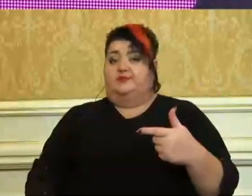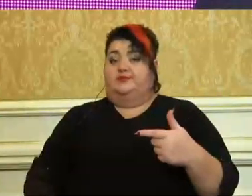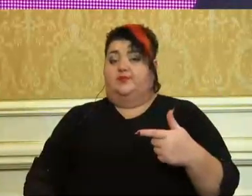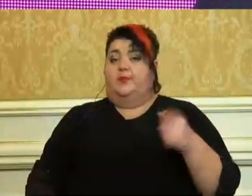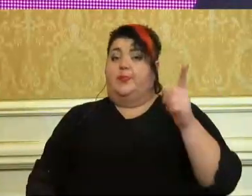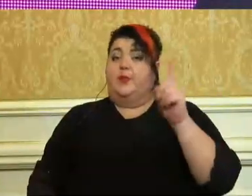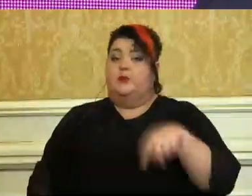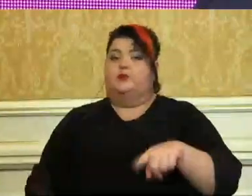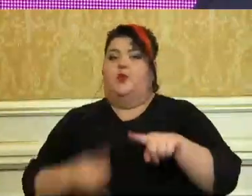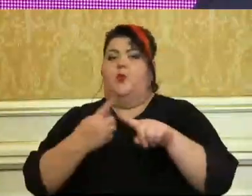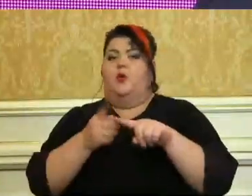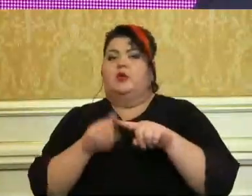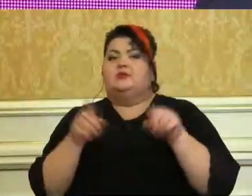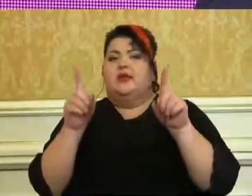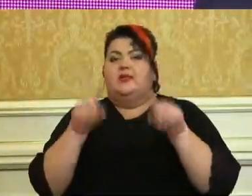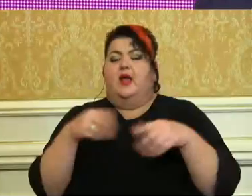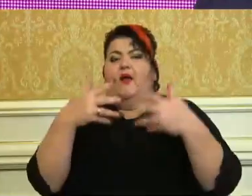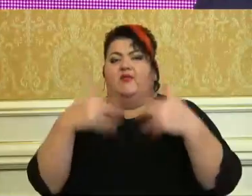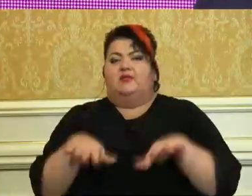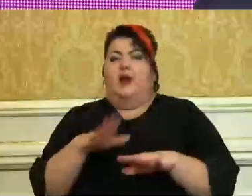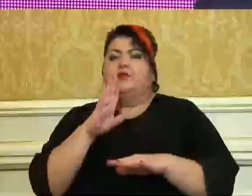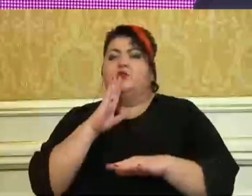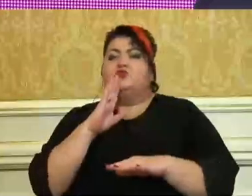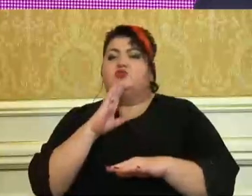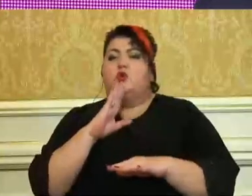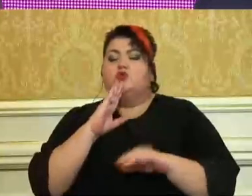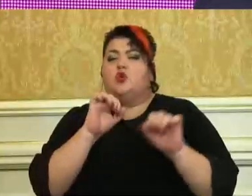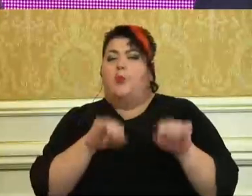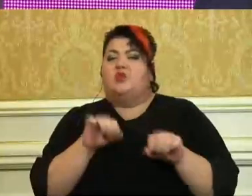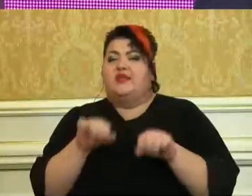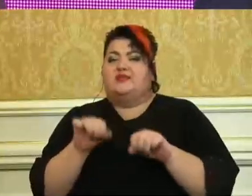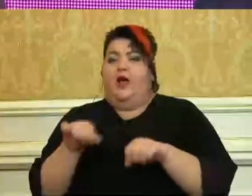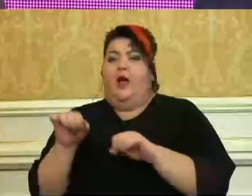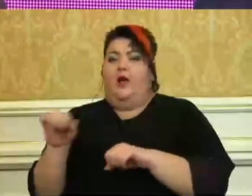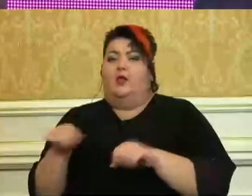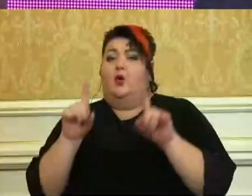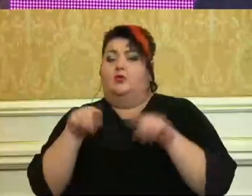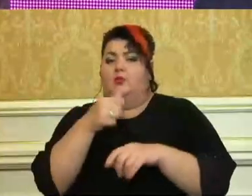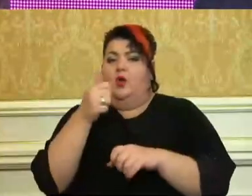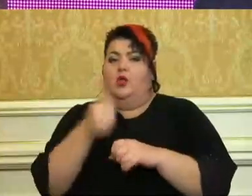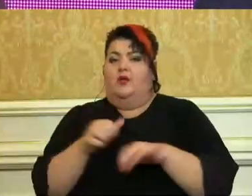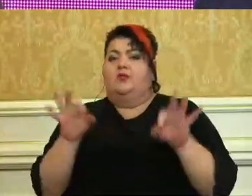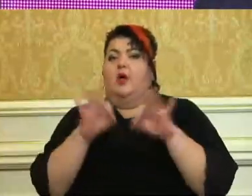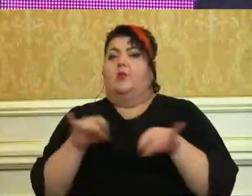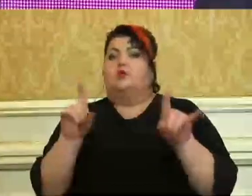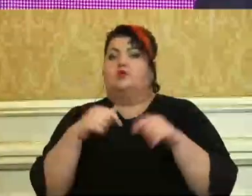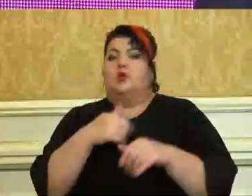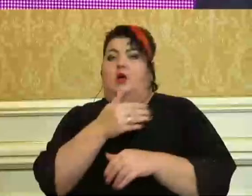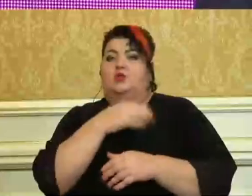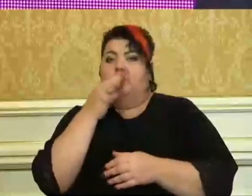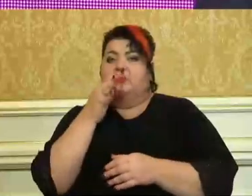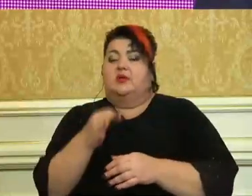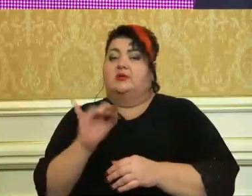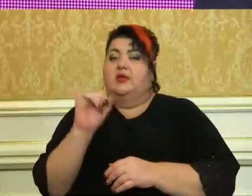hryvnias. So that is why the great loss of the women's potential. That is why the main thing I want